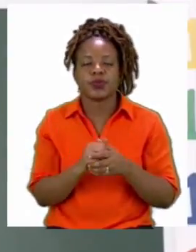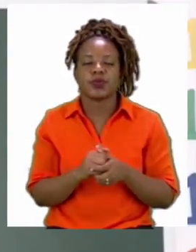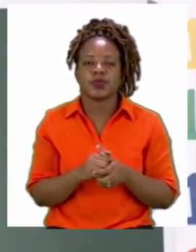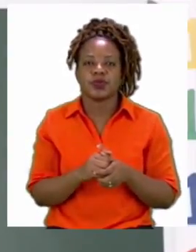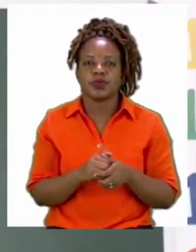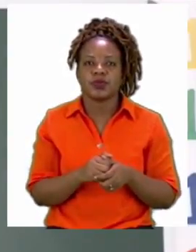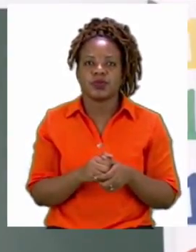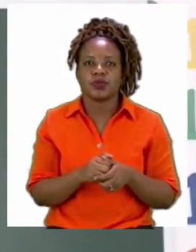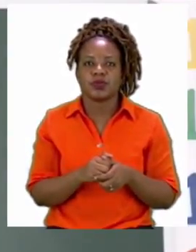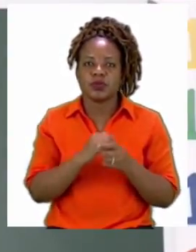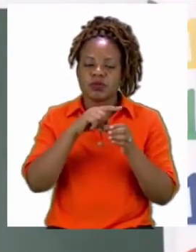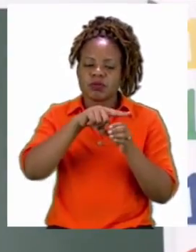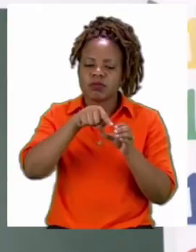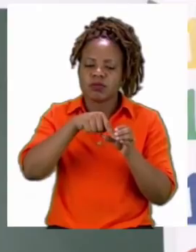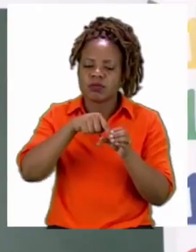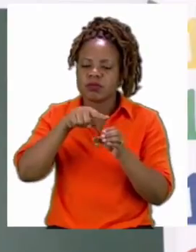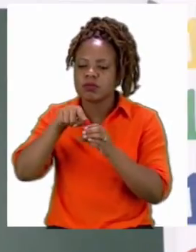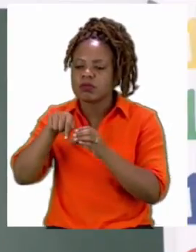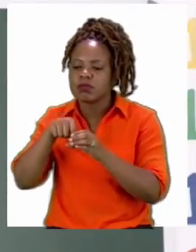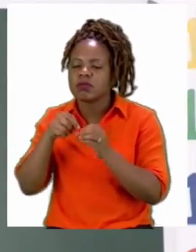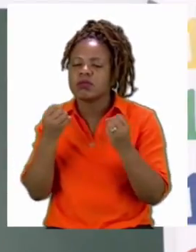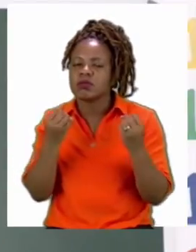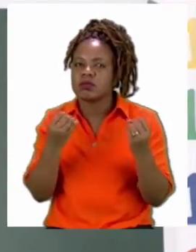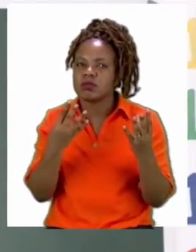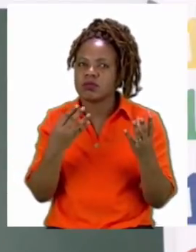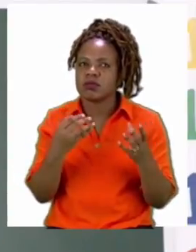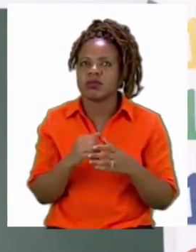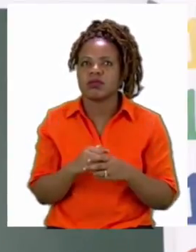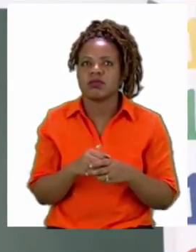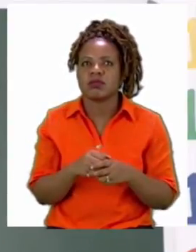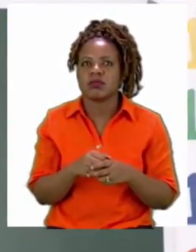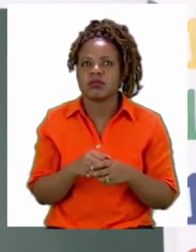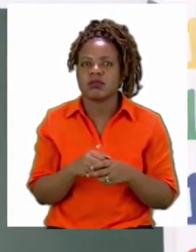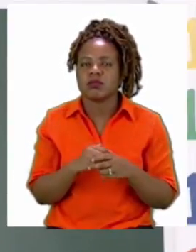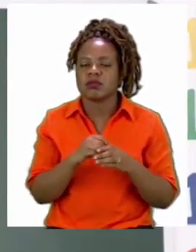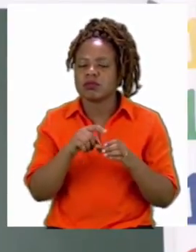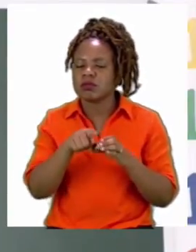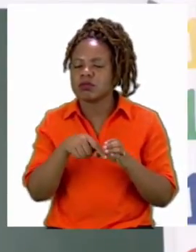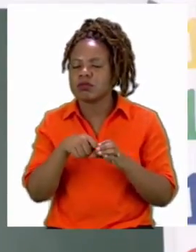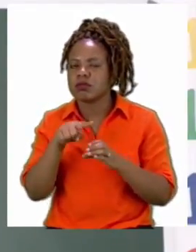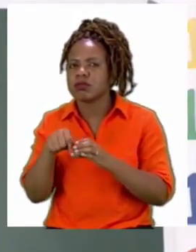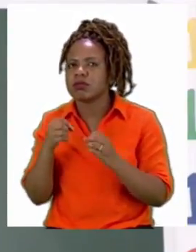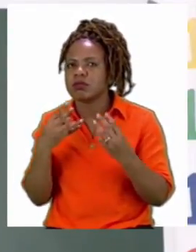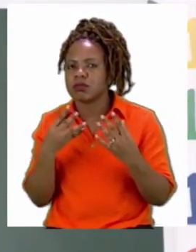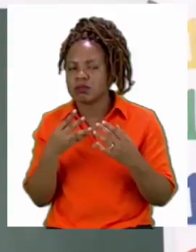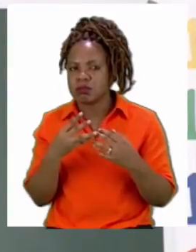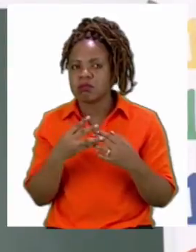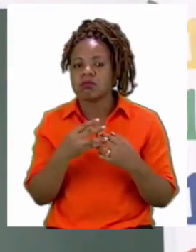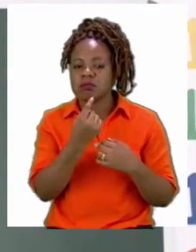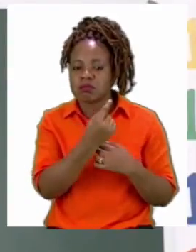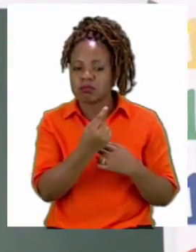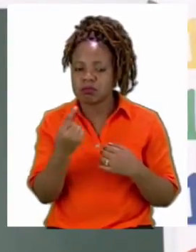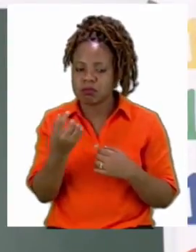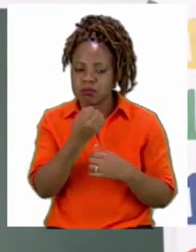2. And then we are asked the sets of. How many? 2. So each set will